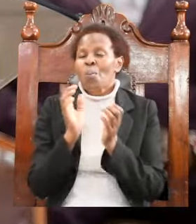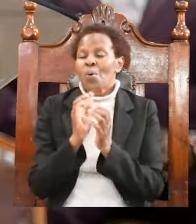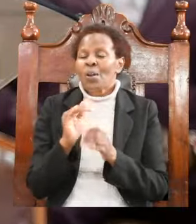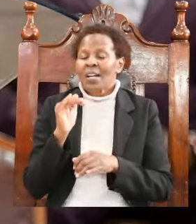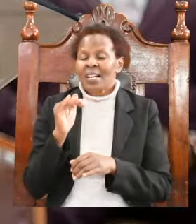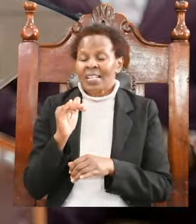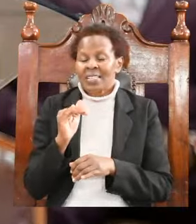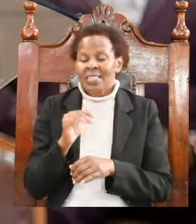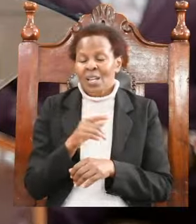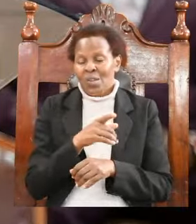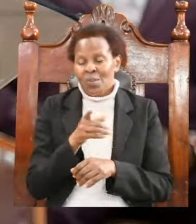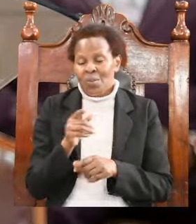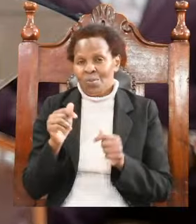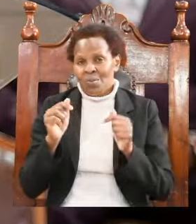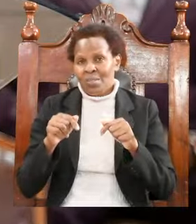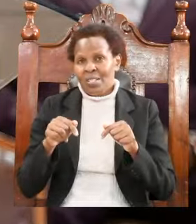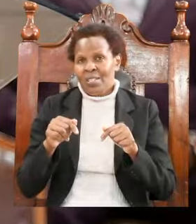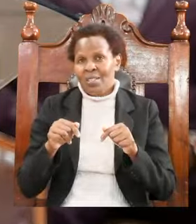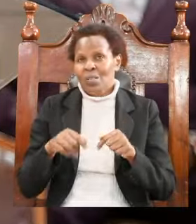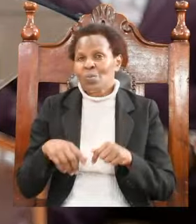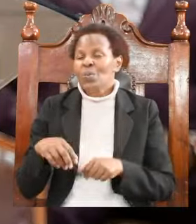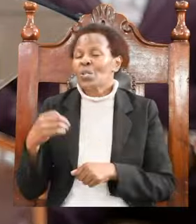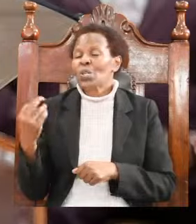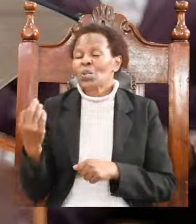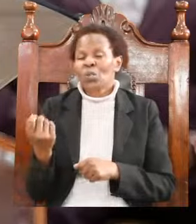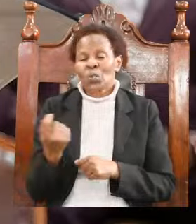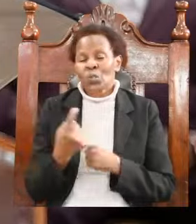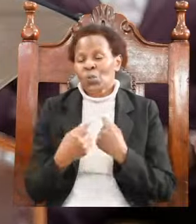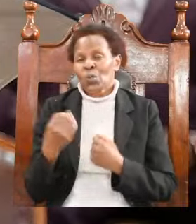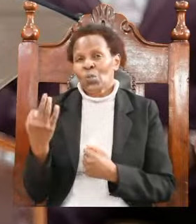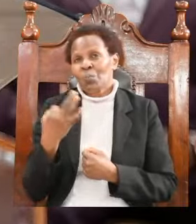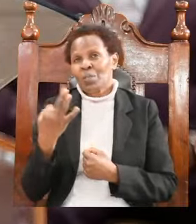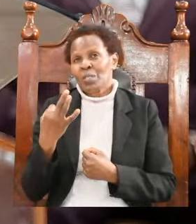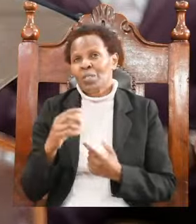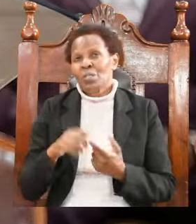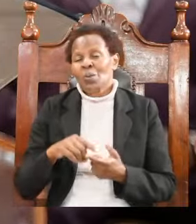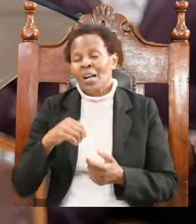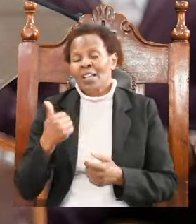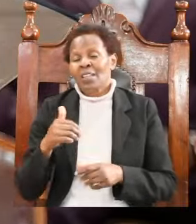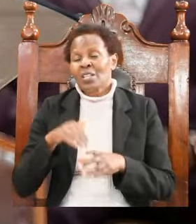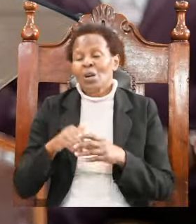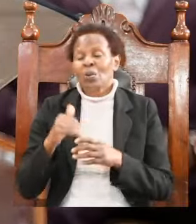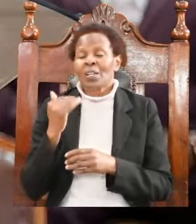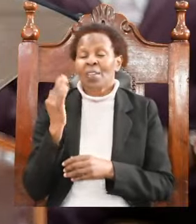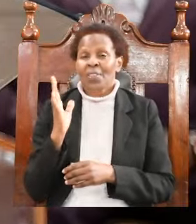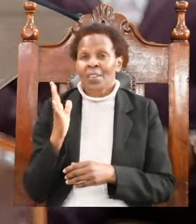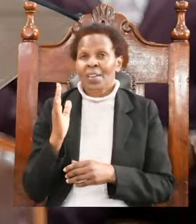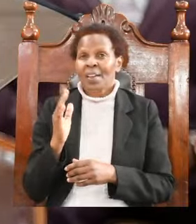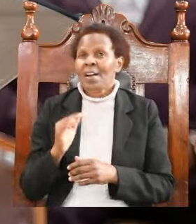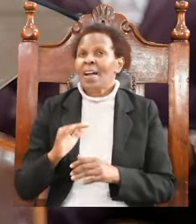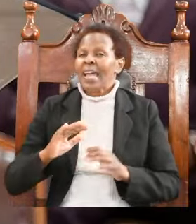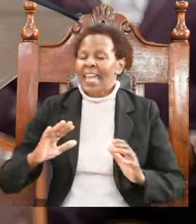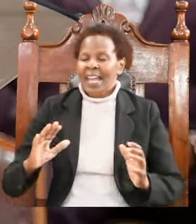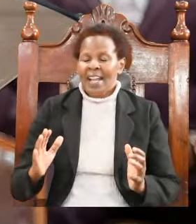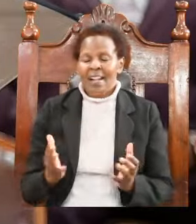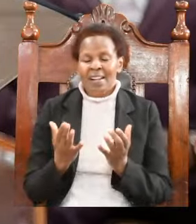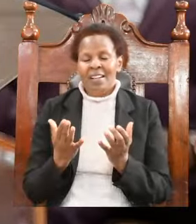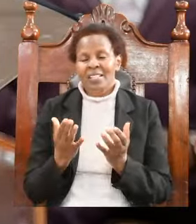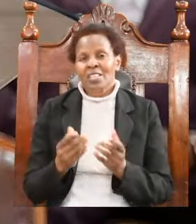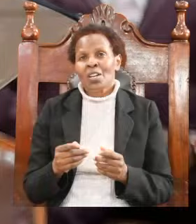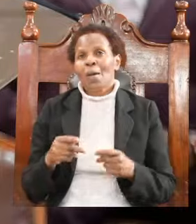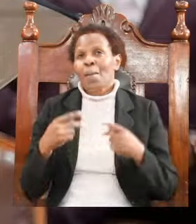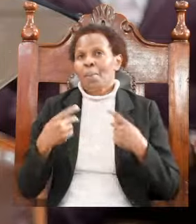of Bati, I urge you, even as you speak to the rest of the church and the people out there, exalt them and encourage